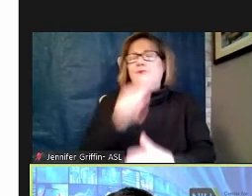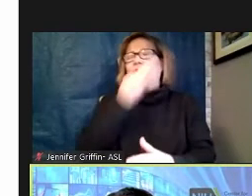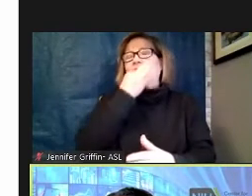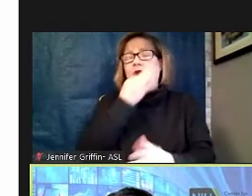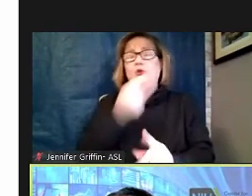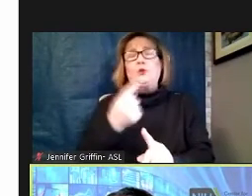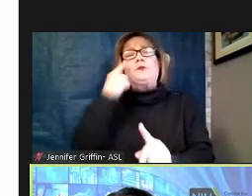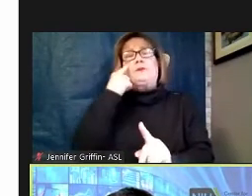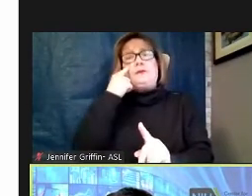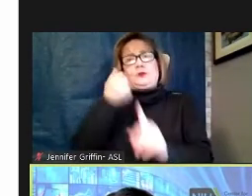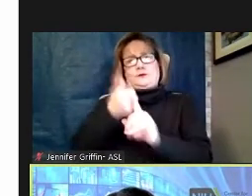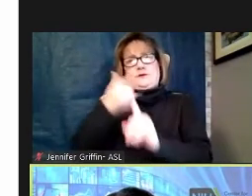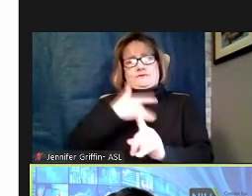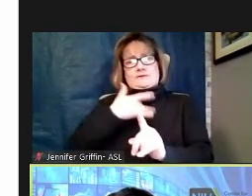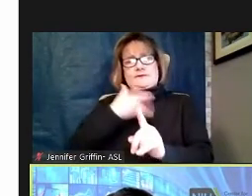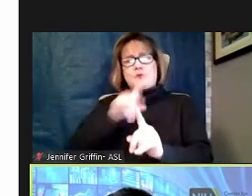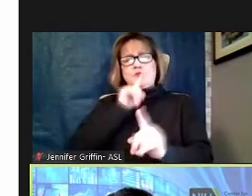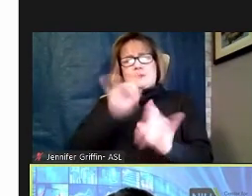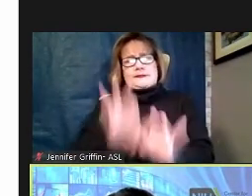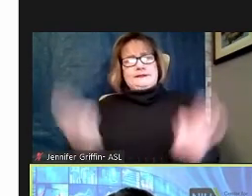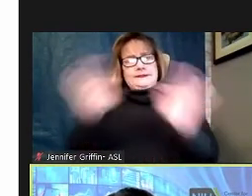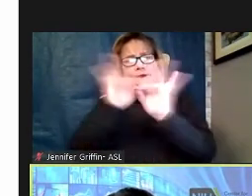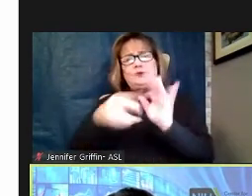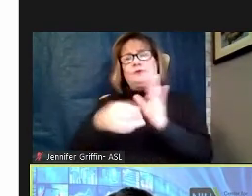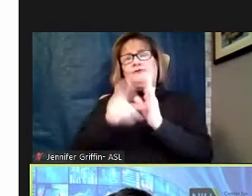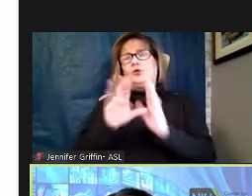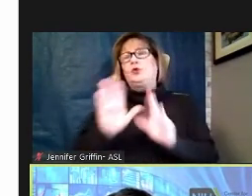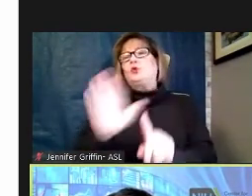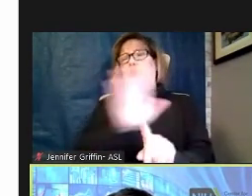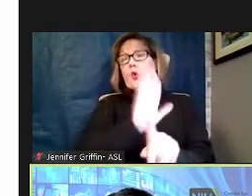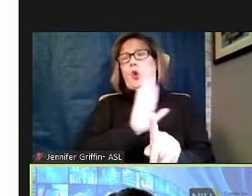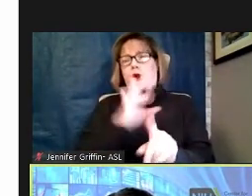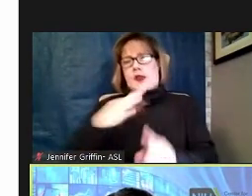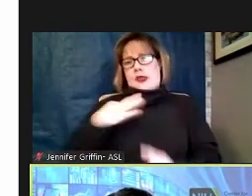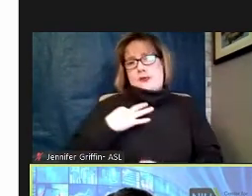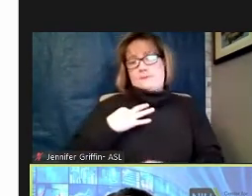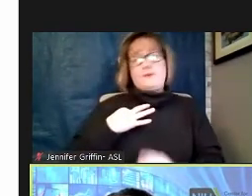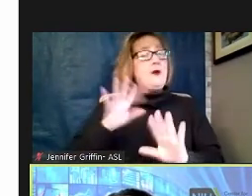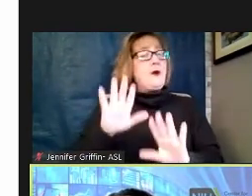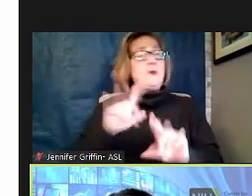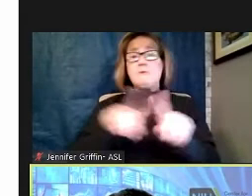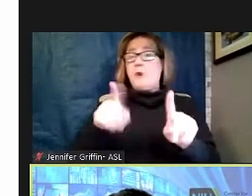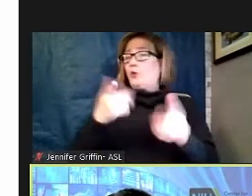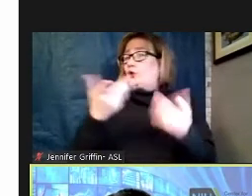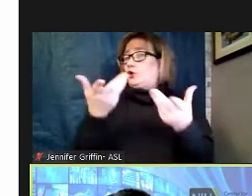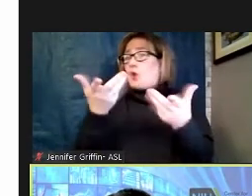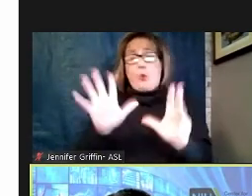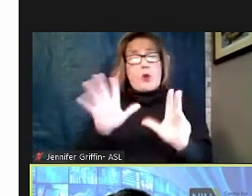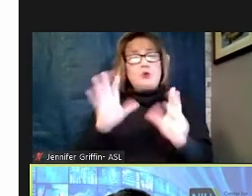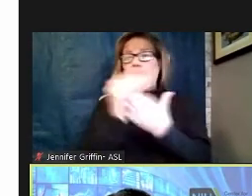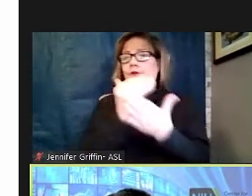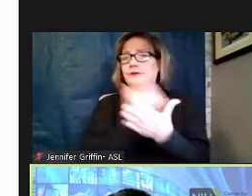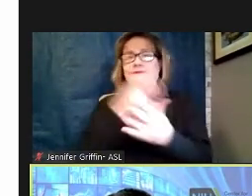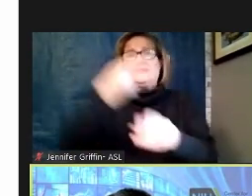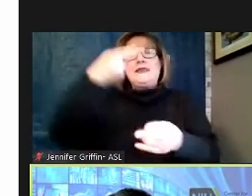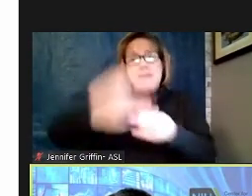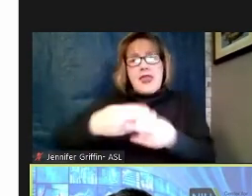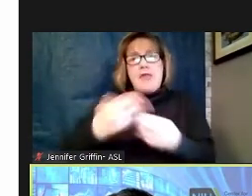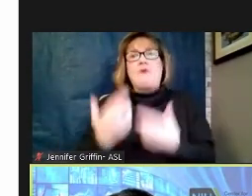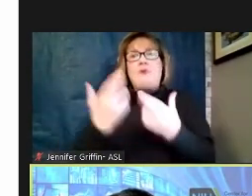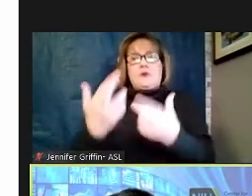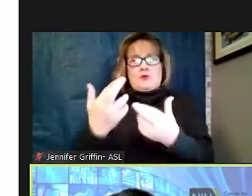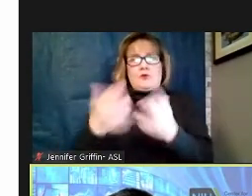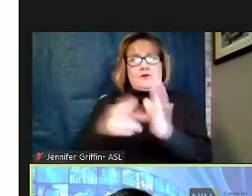think would be really key in reviewing your application. What you don't want to do is list the name of recommended